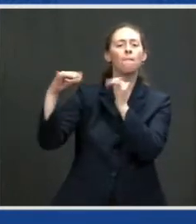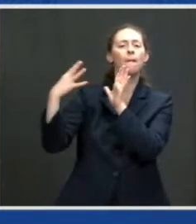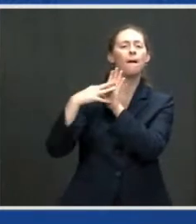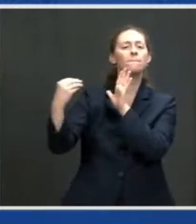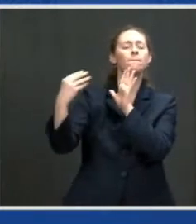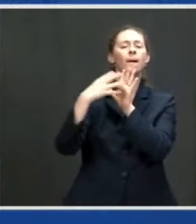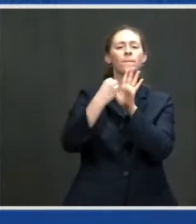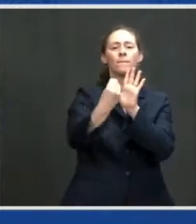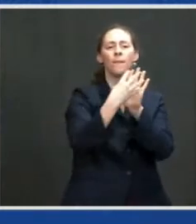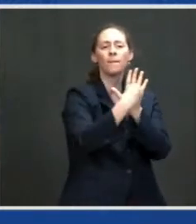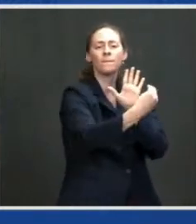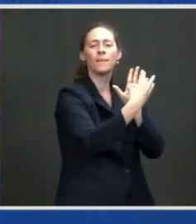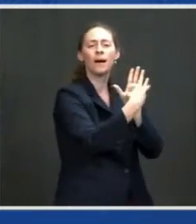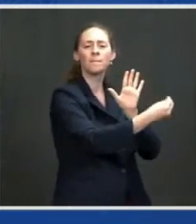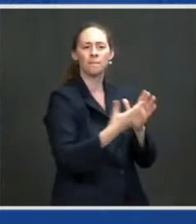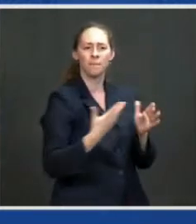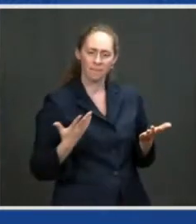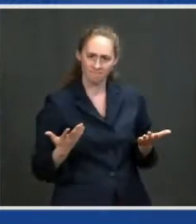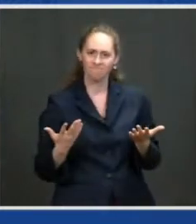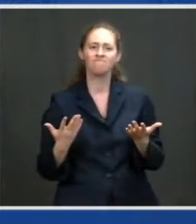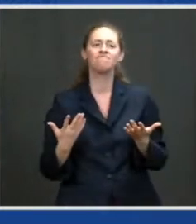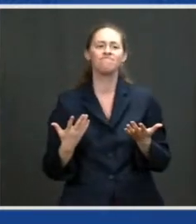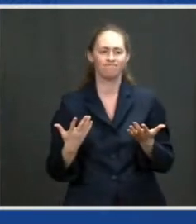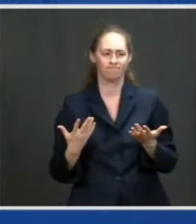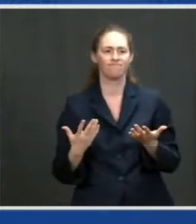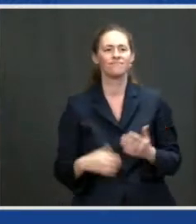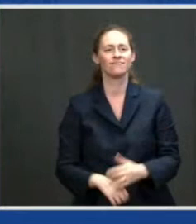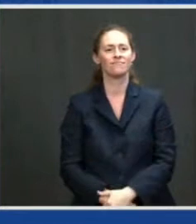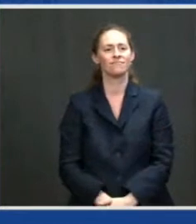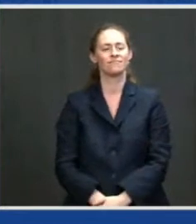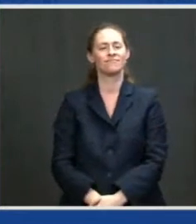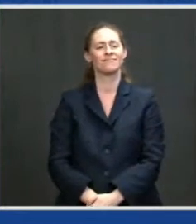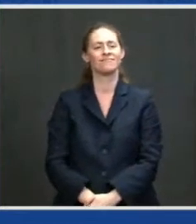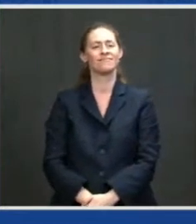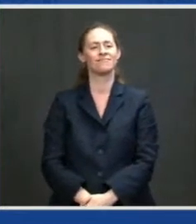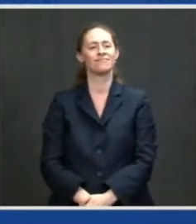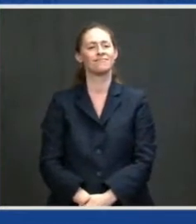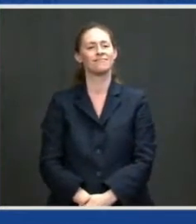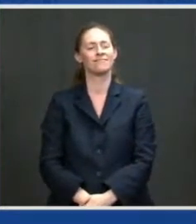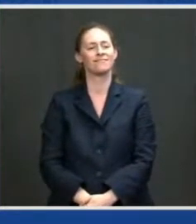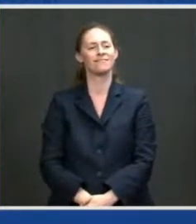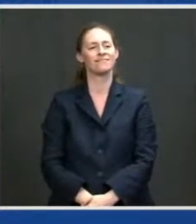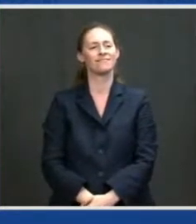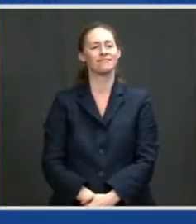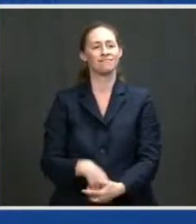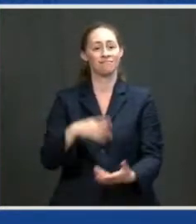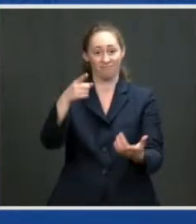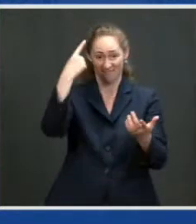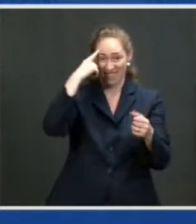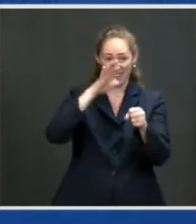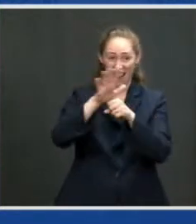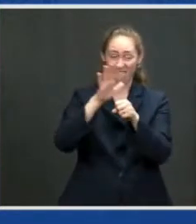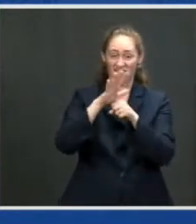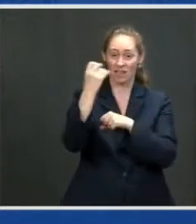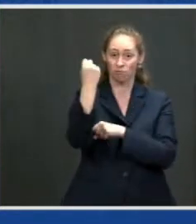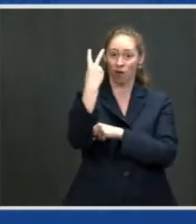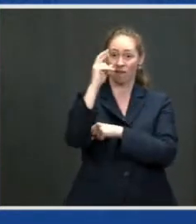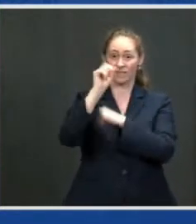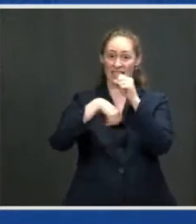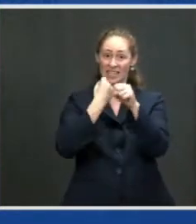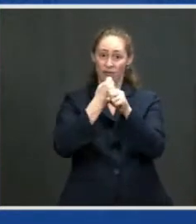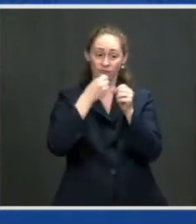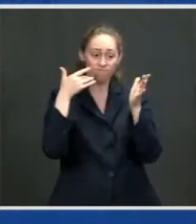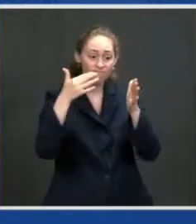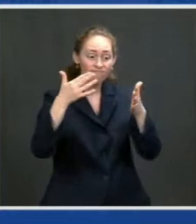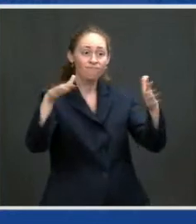up an education system. Does anybody think 12 years of education is enough for us to compete in the world in the second quarter